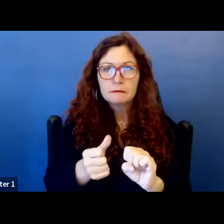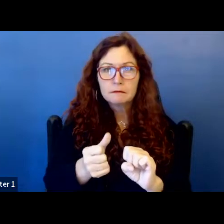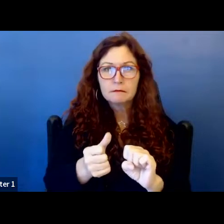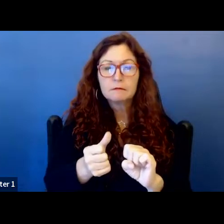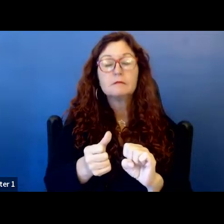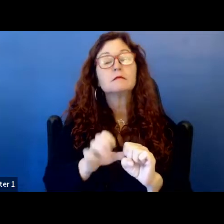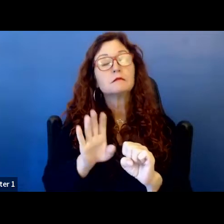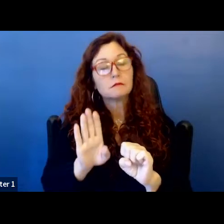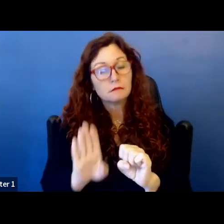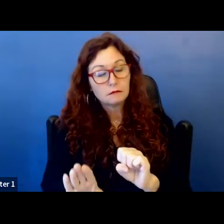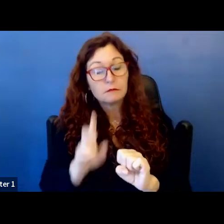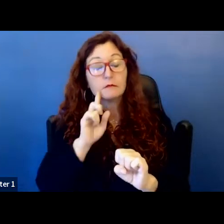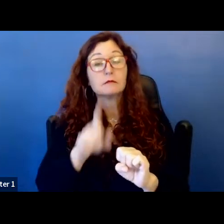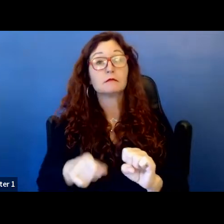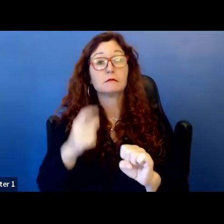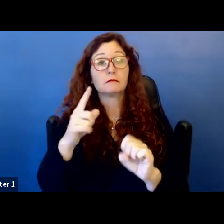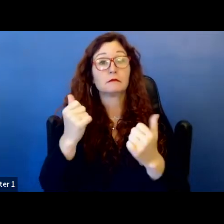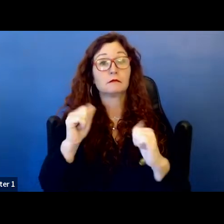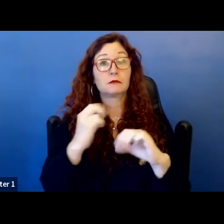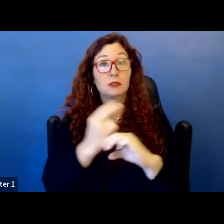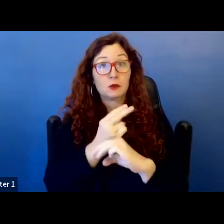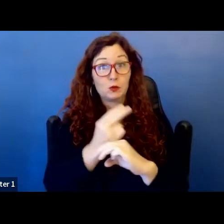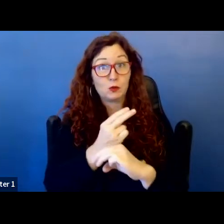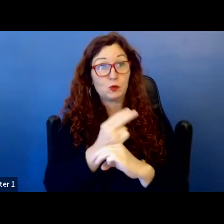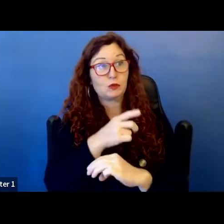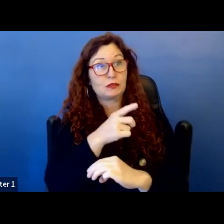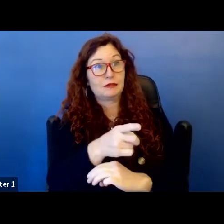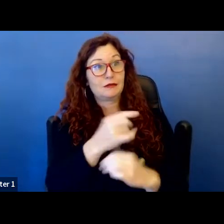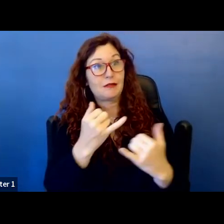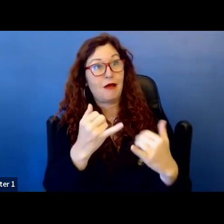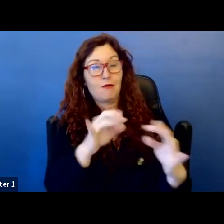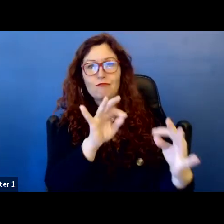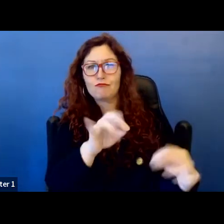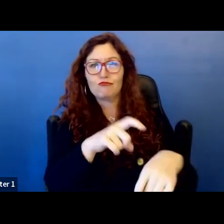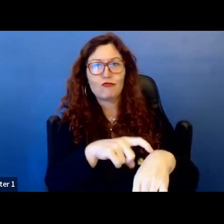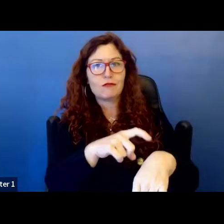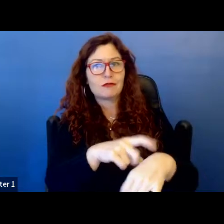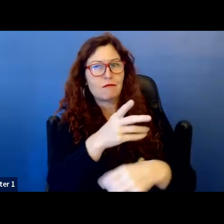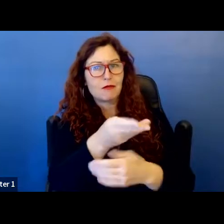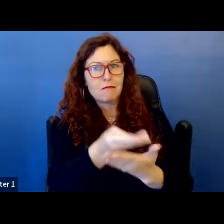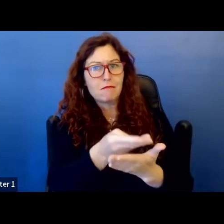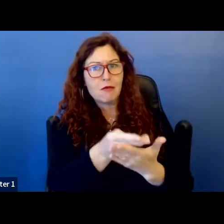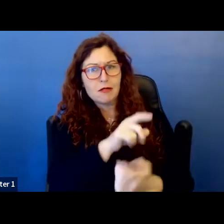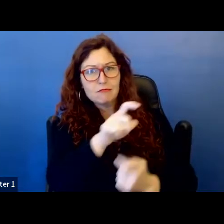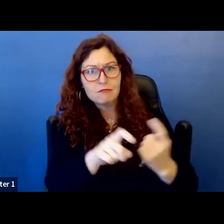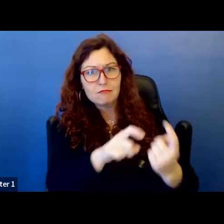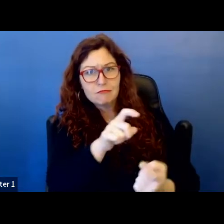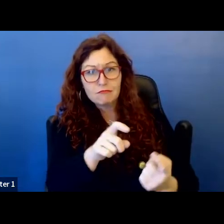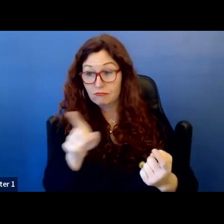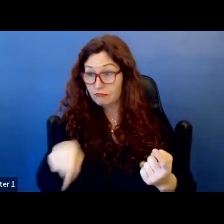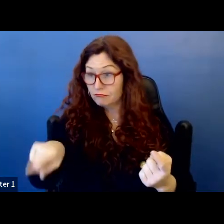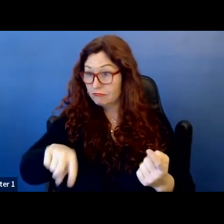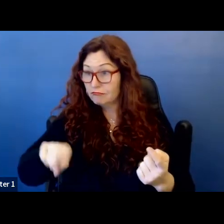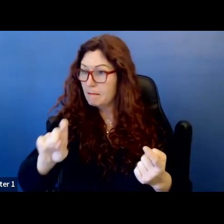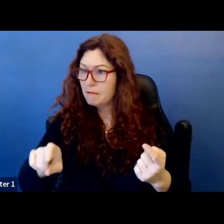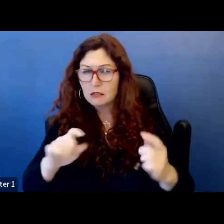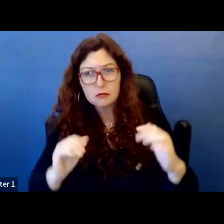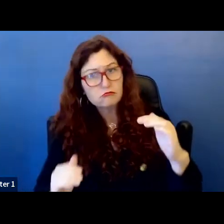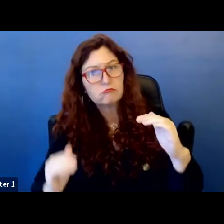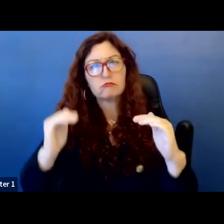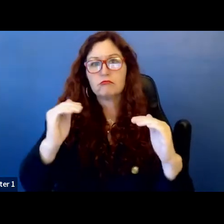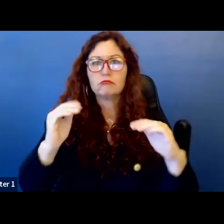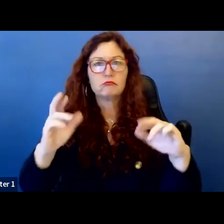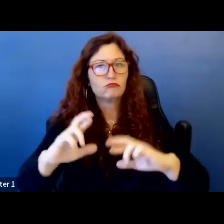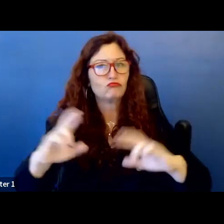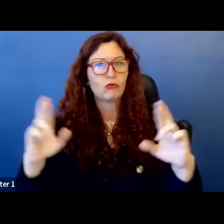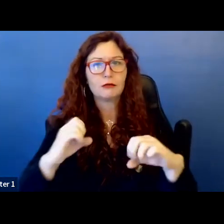infrastructure investment efforts must rise to this moment and include both incentives and requirements in the process to